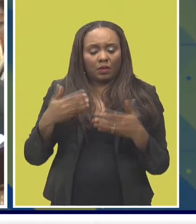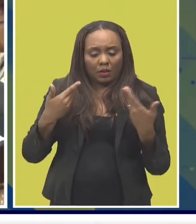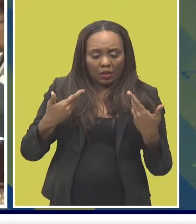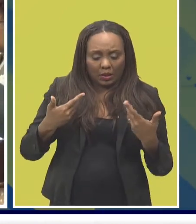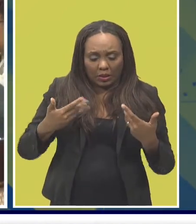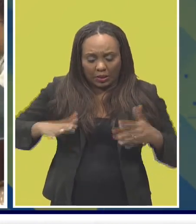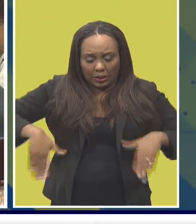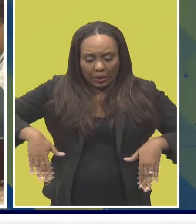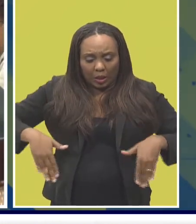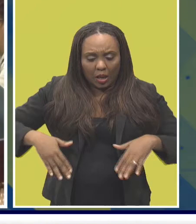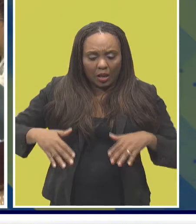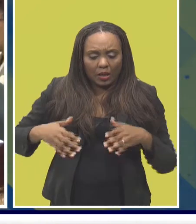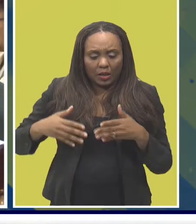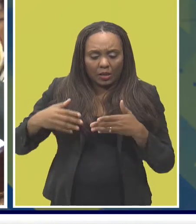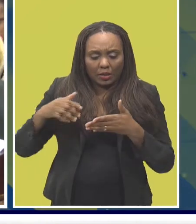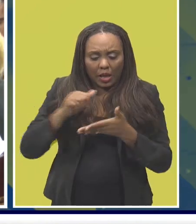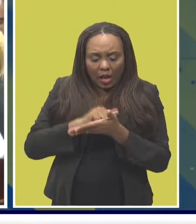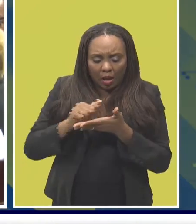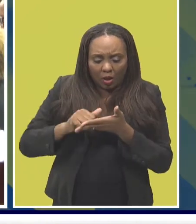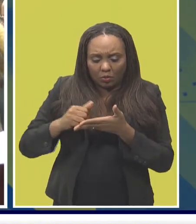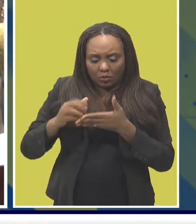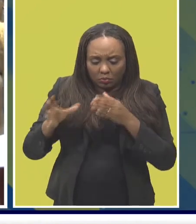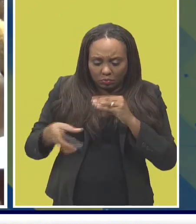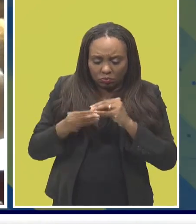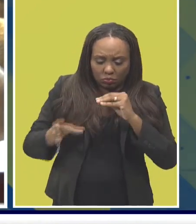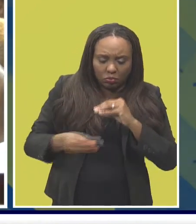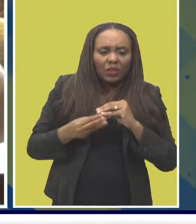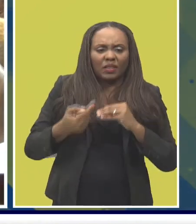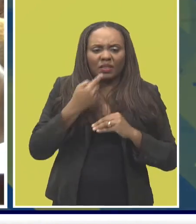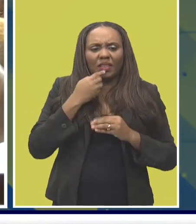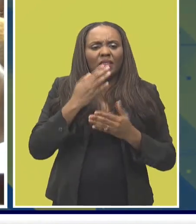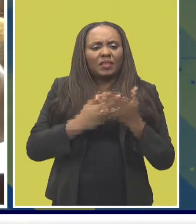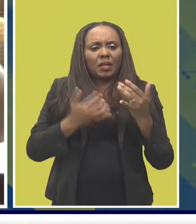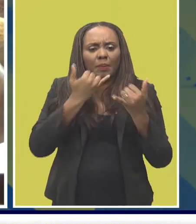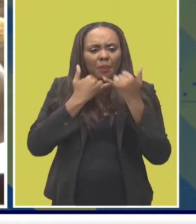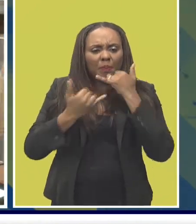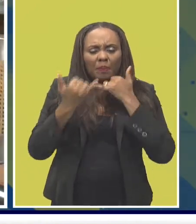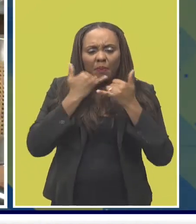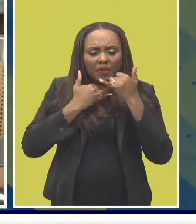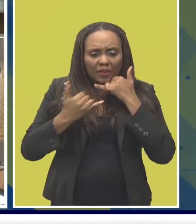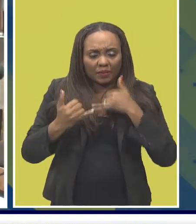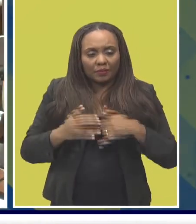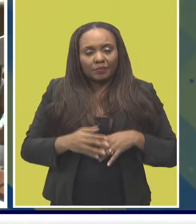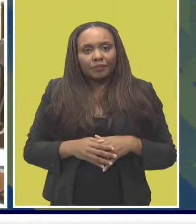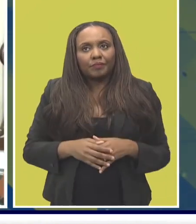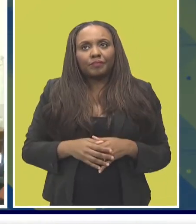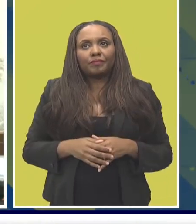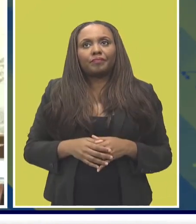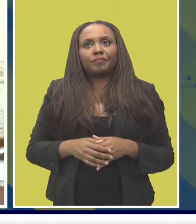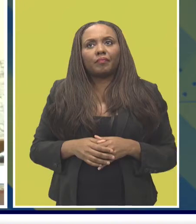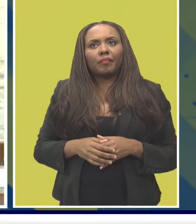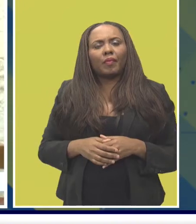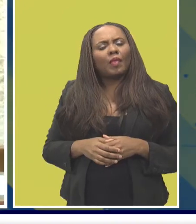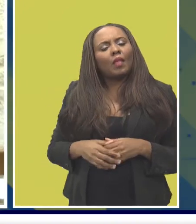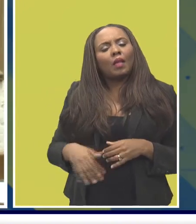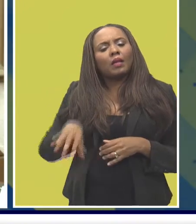complete and described the events as errors. Can you say if in your